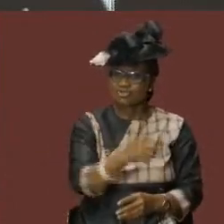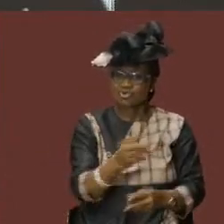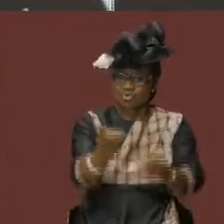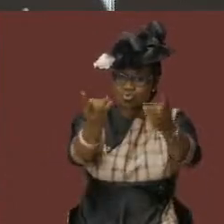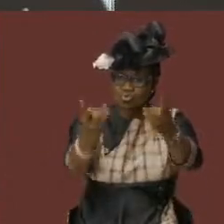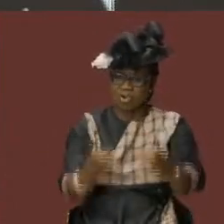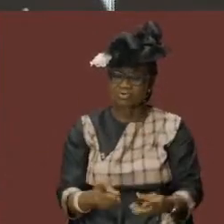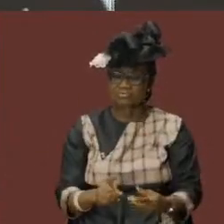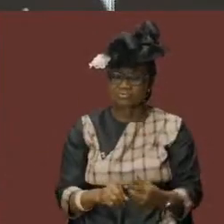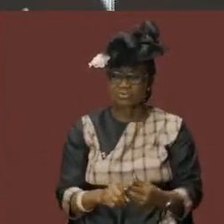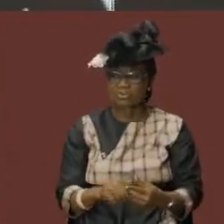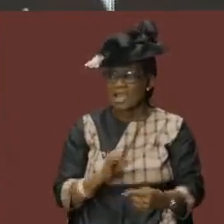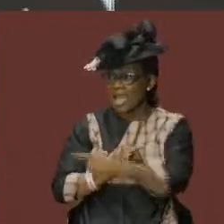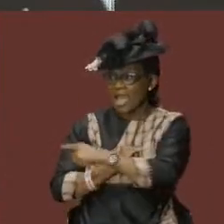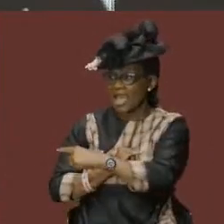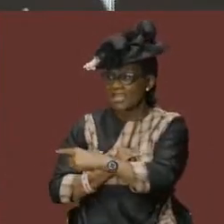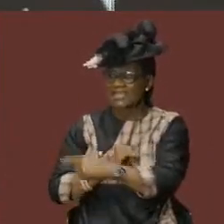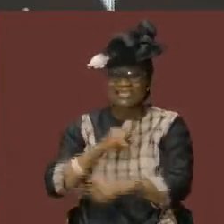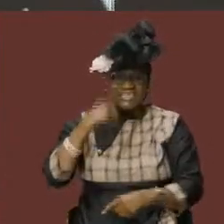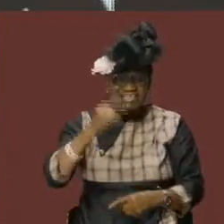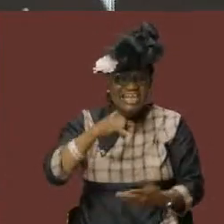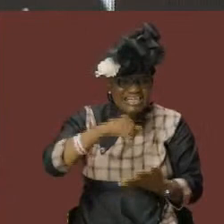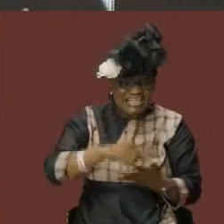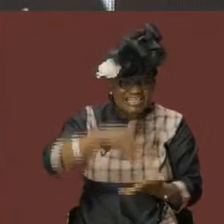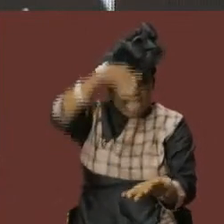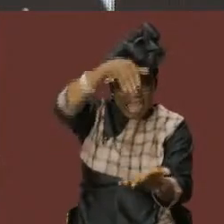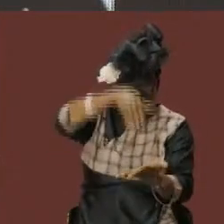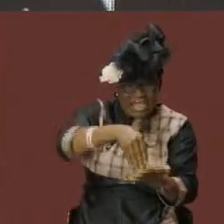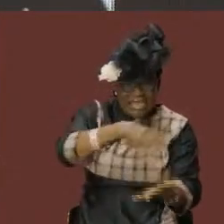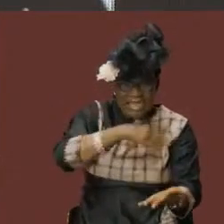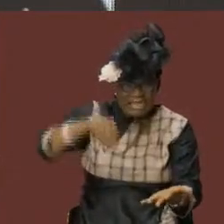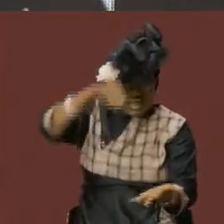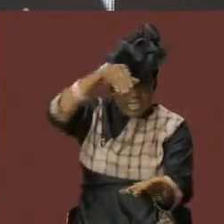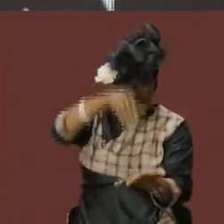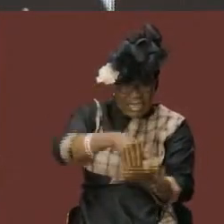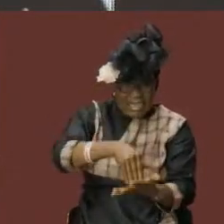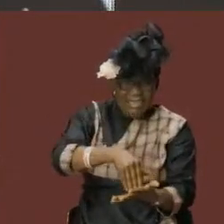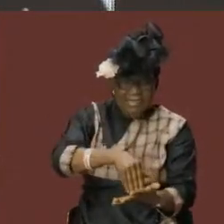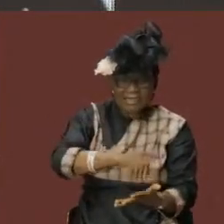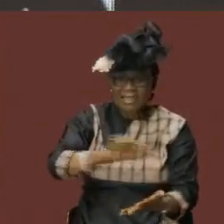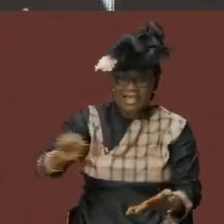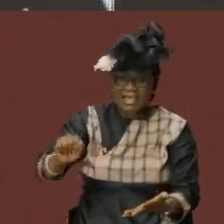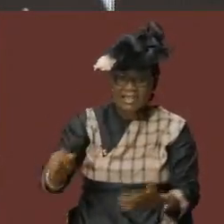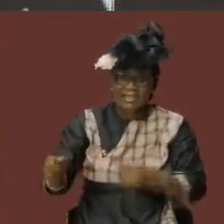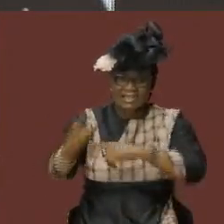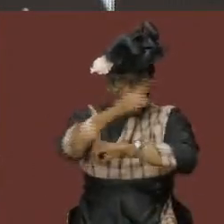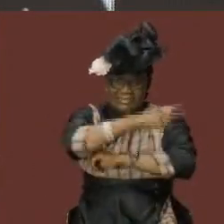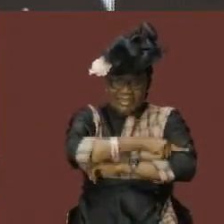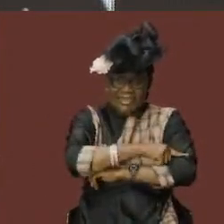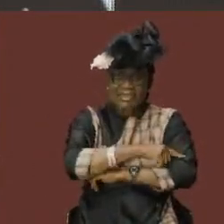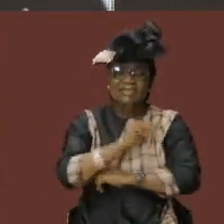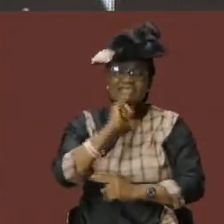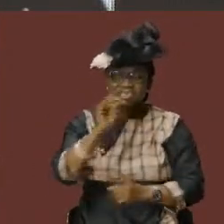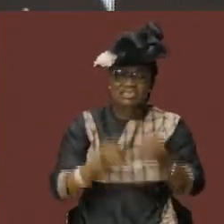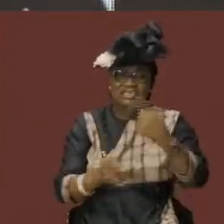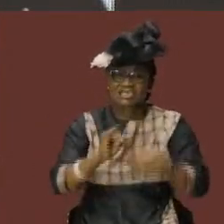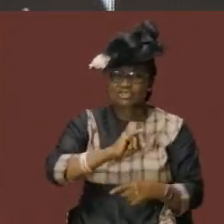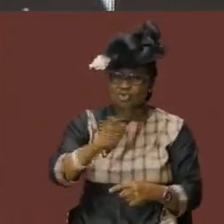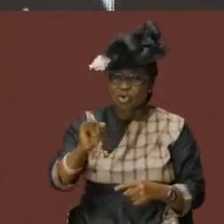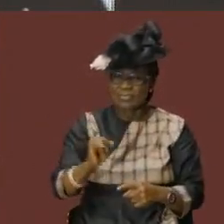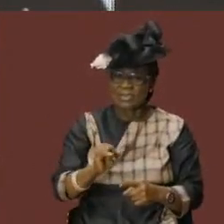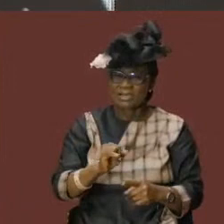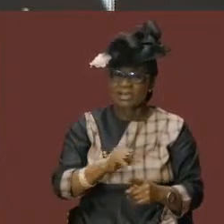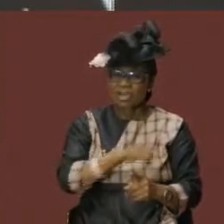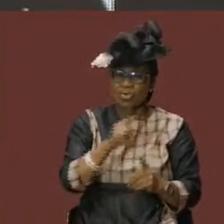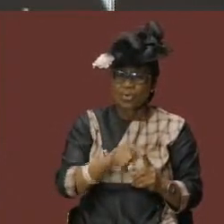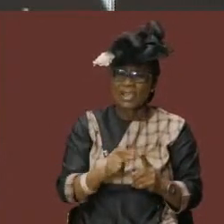I've said it again and again, a day is coming when one of my children will come